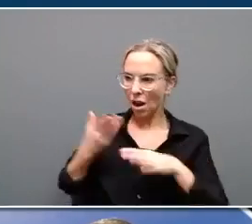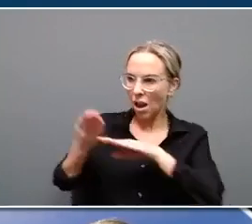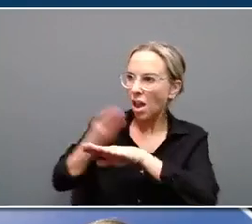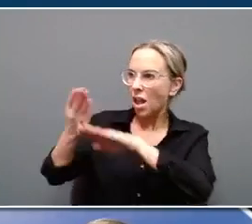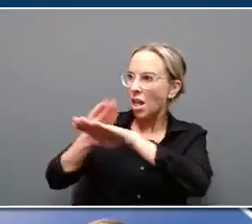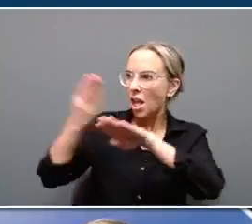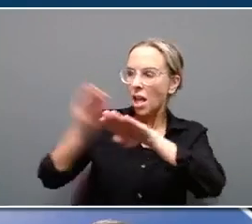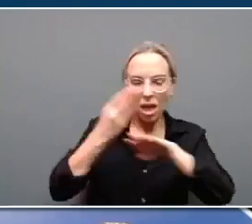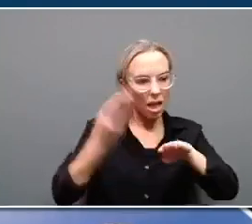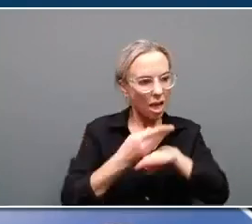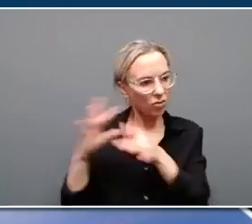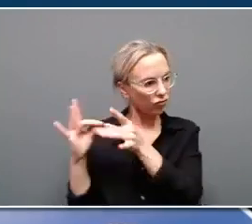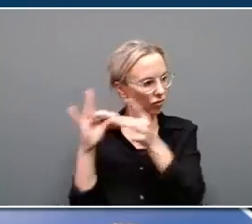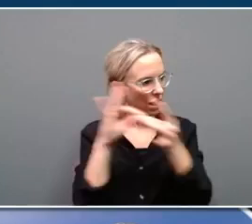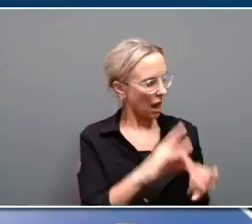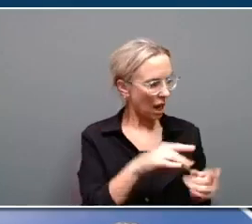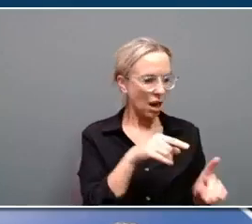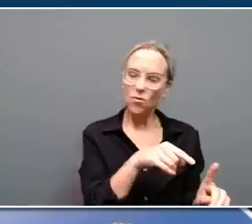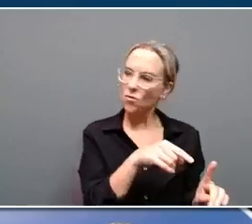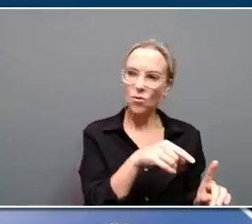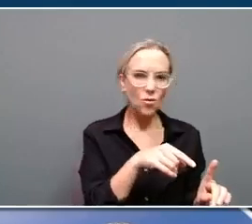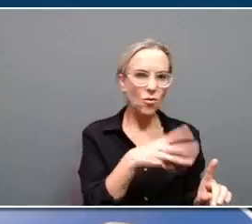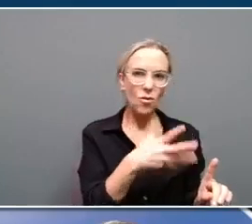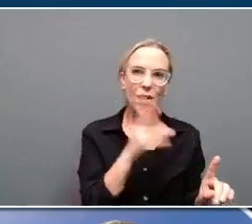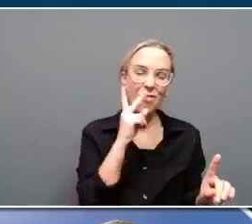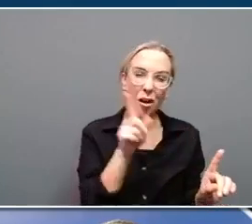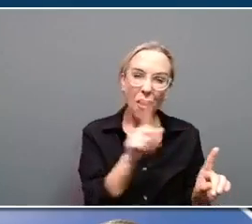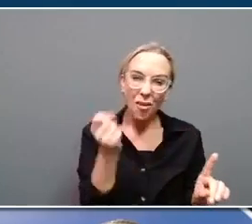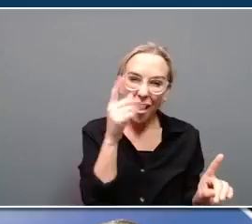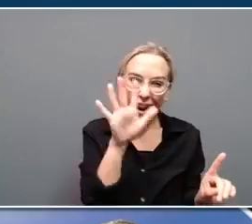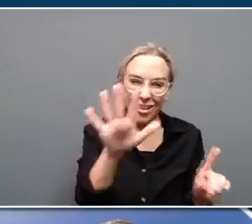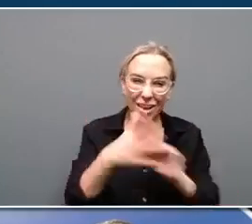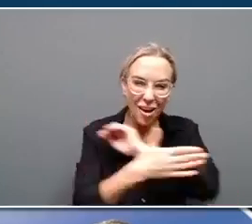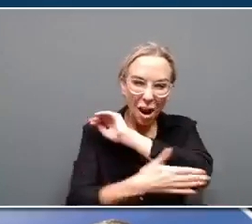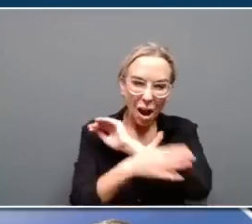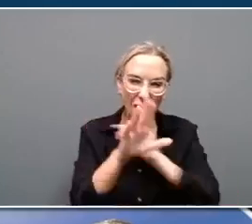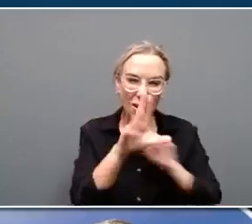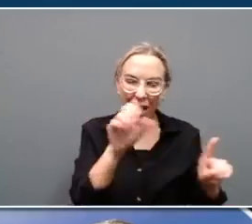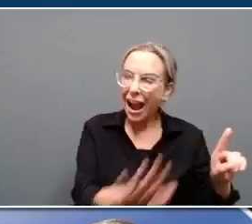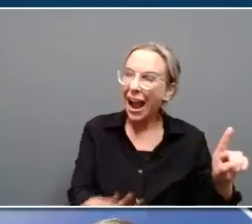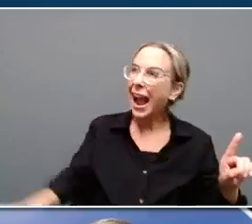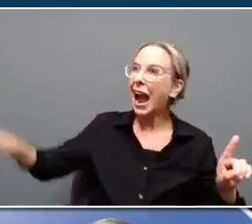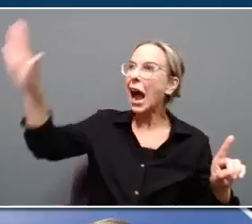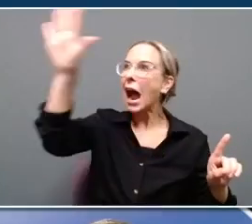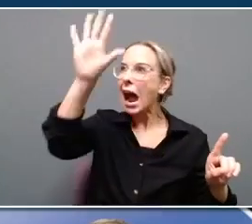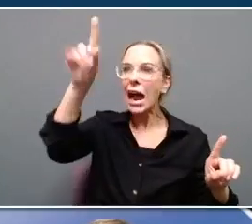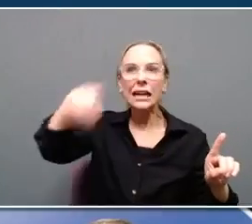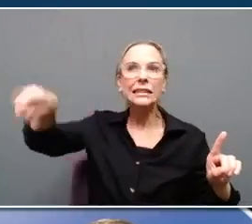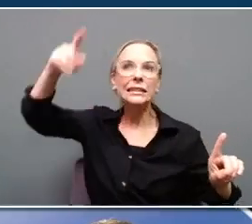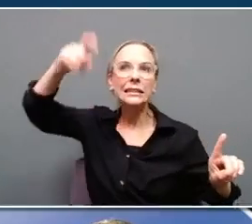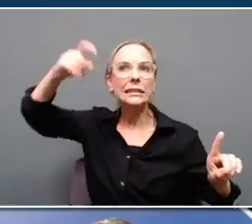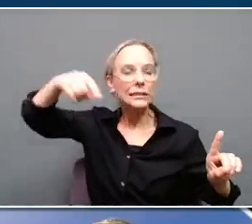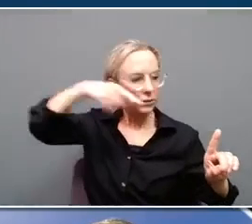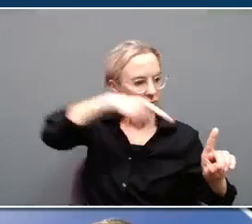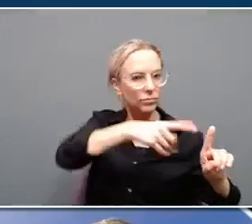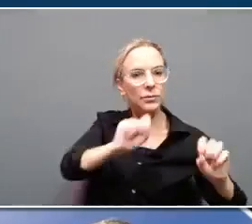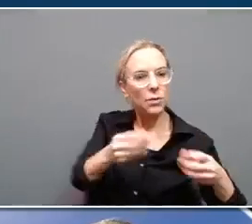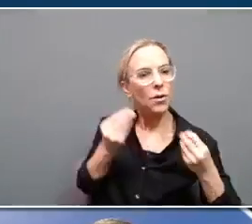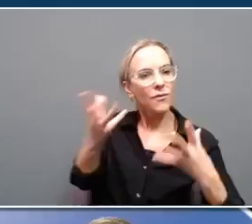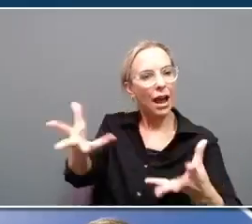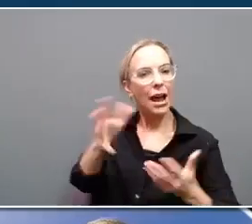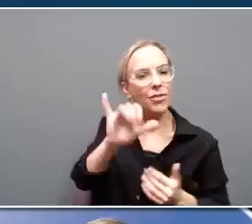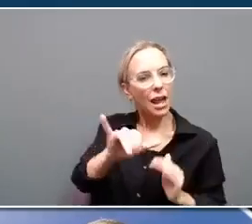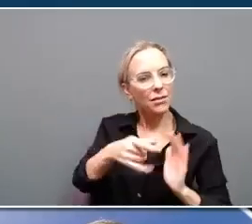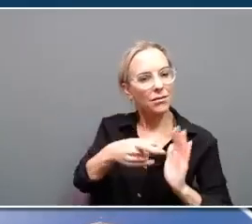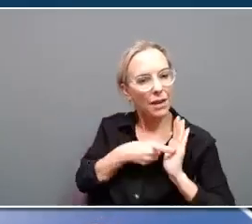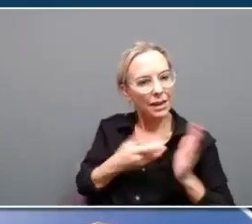infrastructure work that's going on throughout the country. It means there is plenty of demand for this Nucor steel. It's going to be really exciting to see